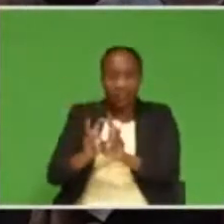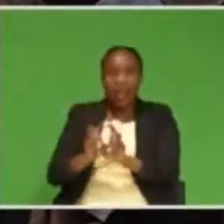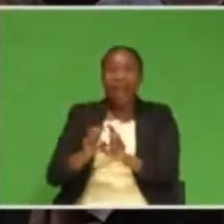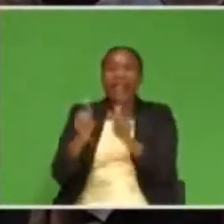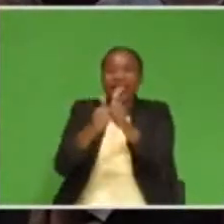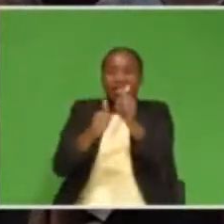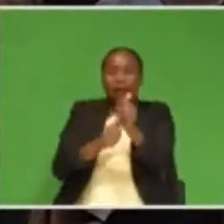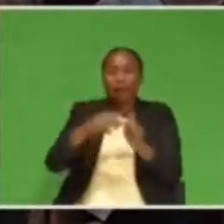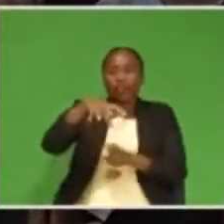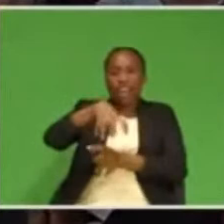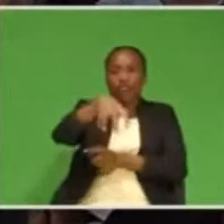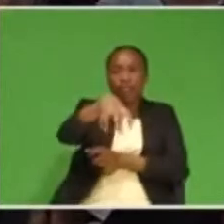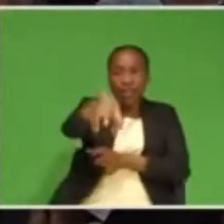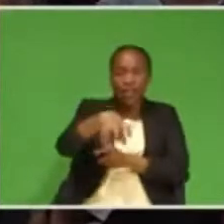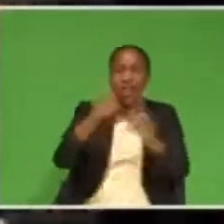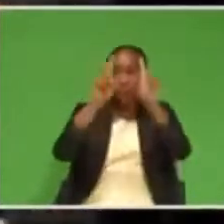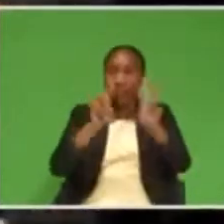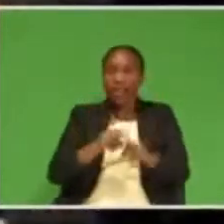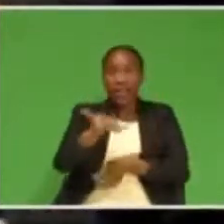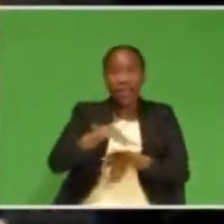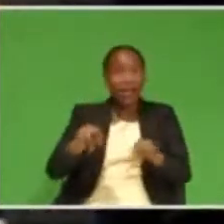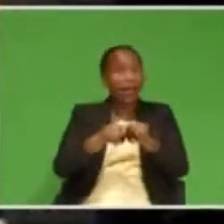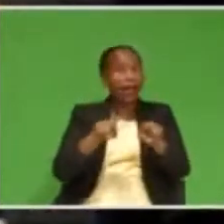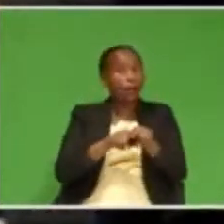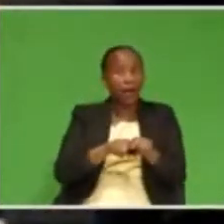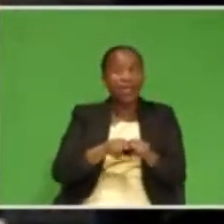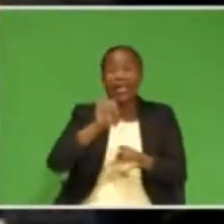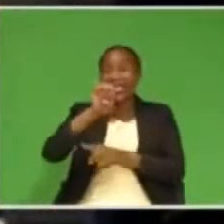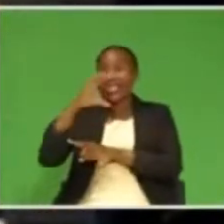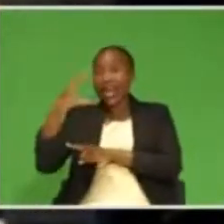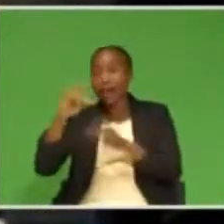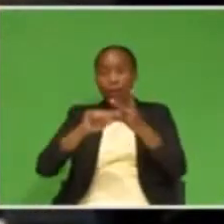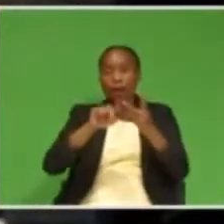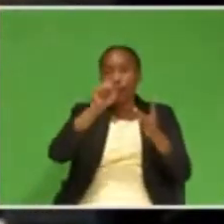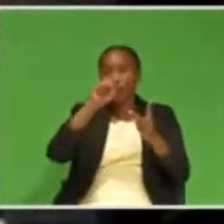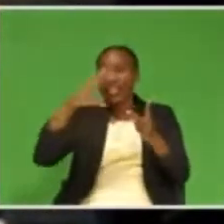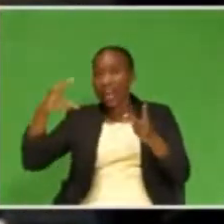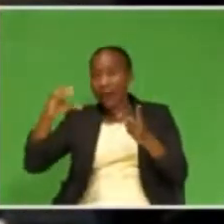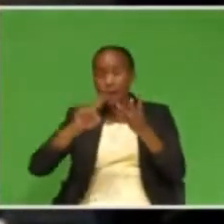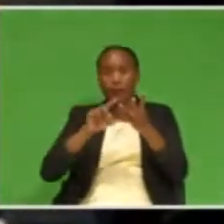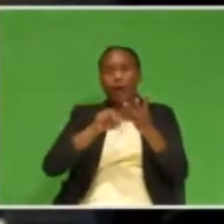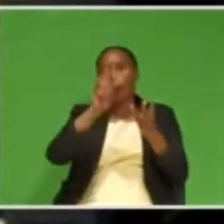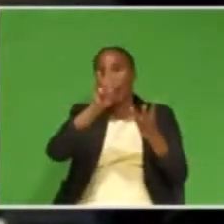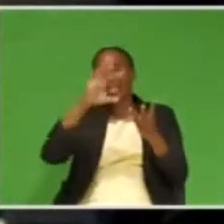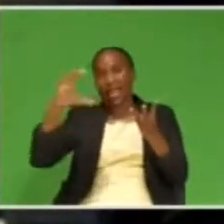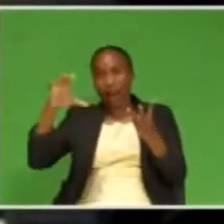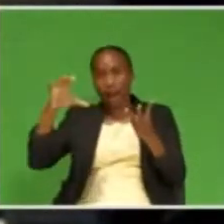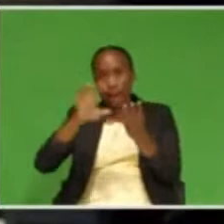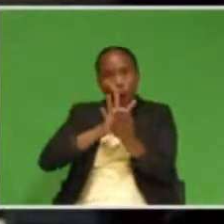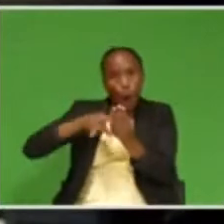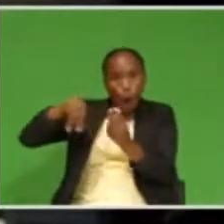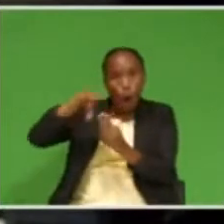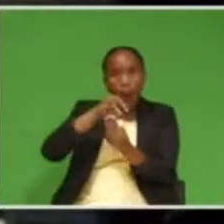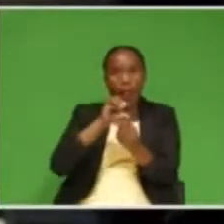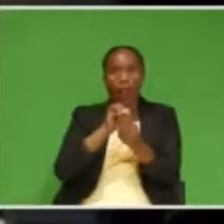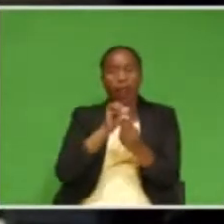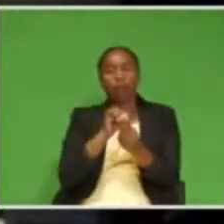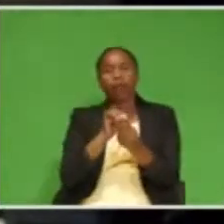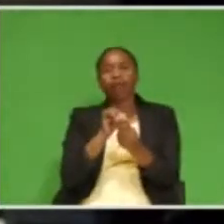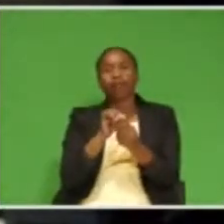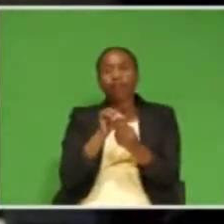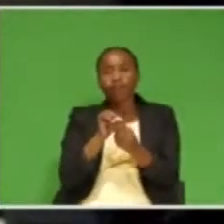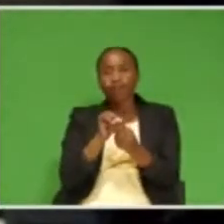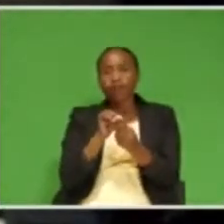in areas such as the Eastern Cape, Northern Cape, and Western Cape. All of these measures